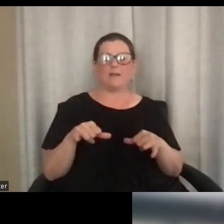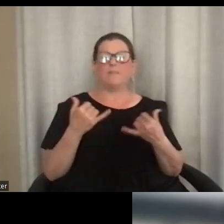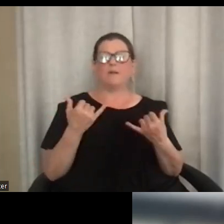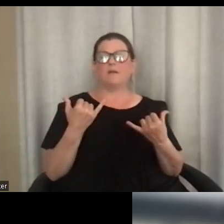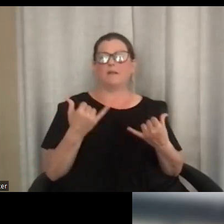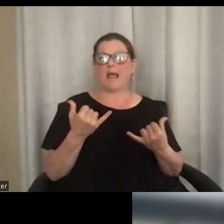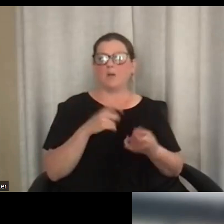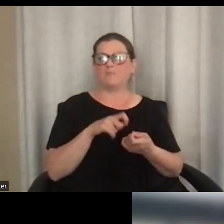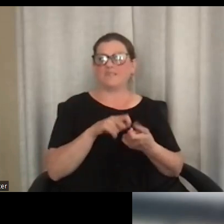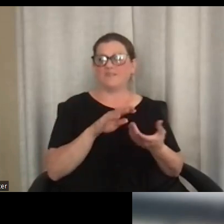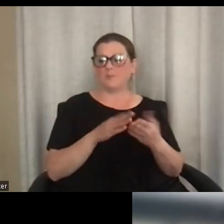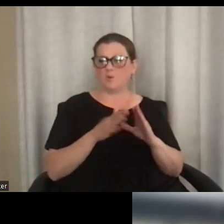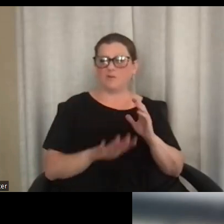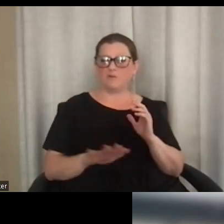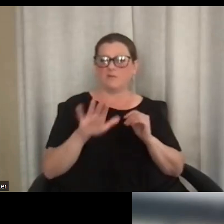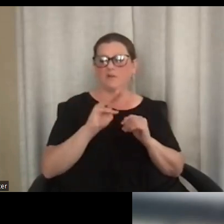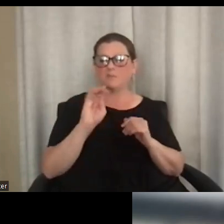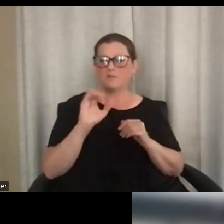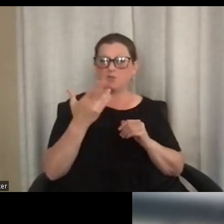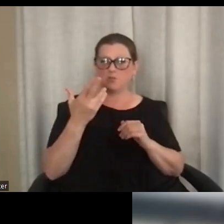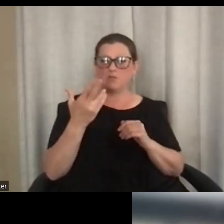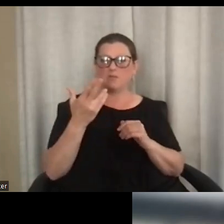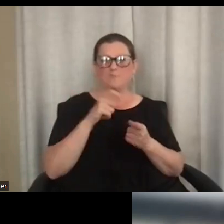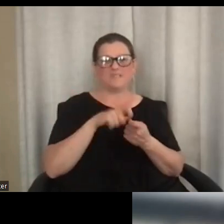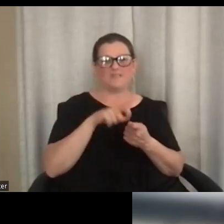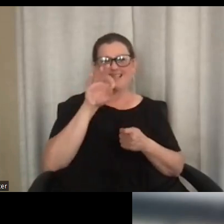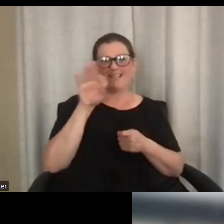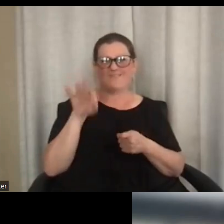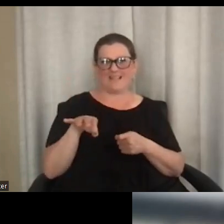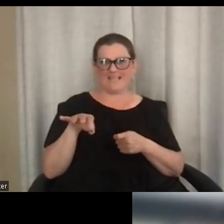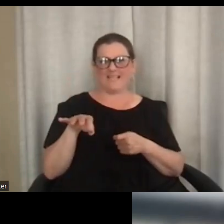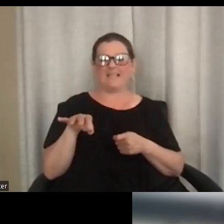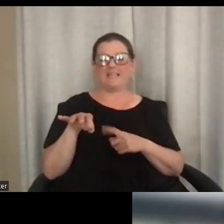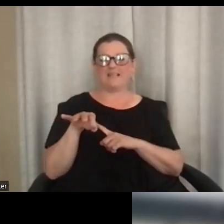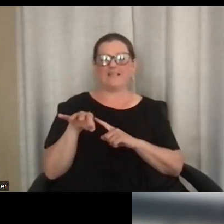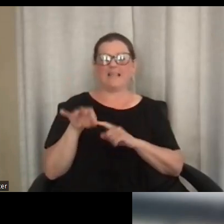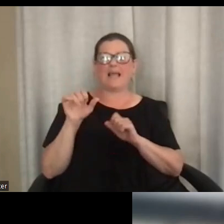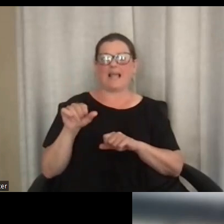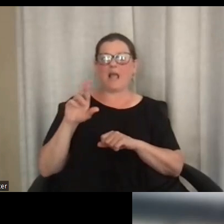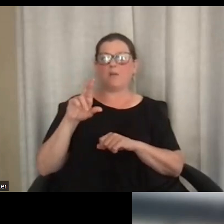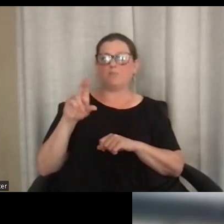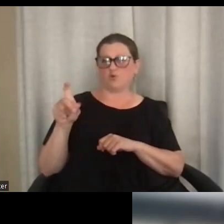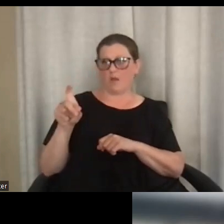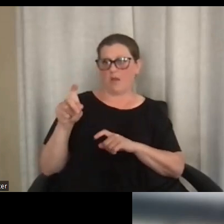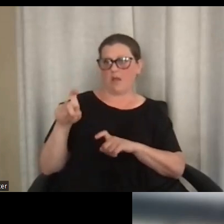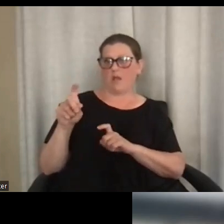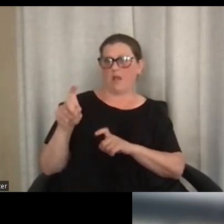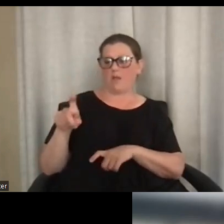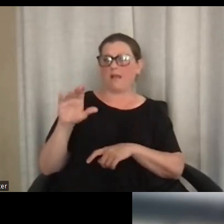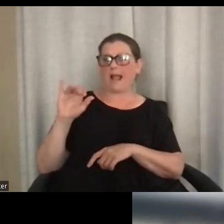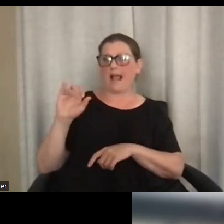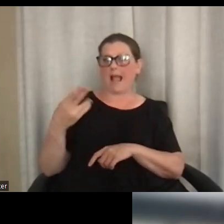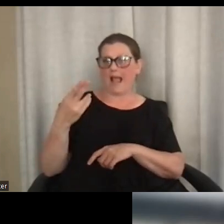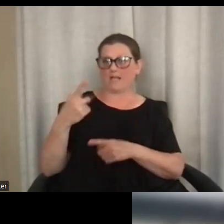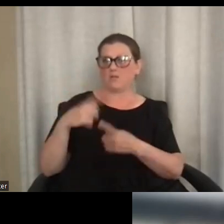certain communities in Michigan, specifically Flint and Genesee County, able to prescribe cash prescriptions